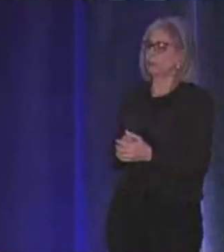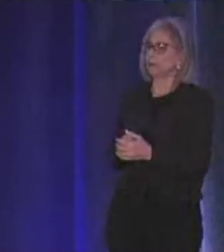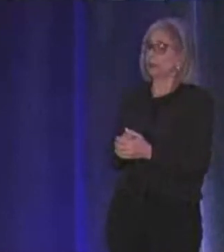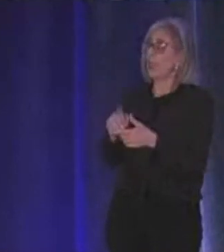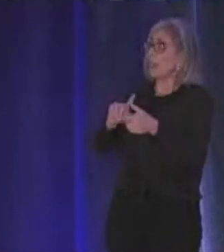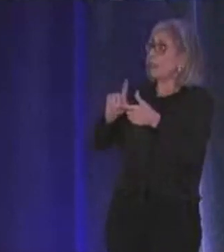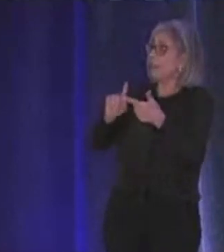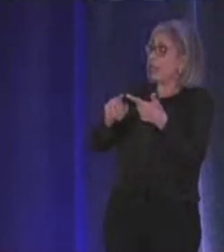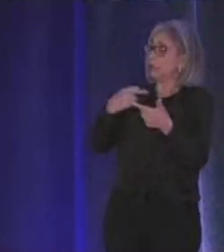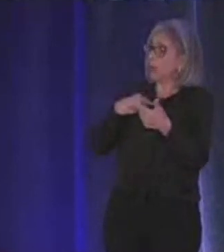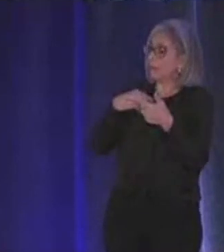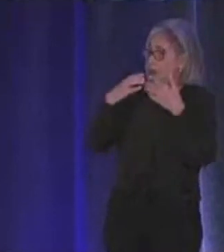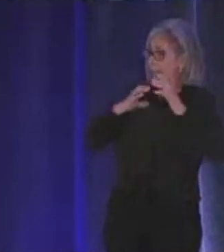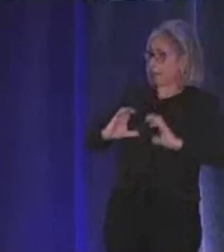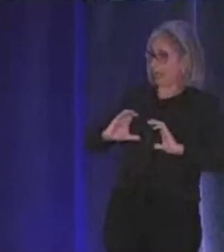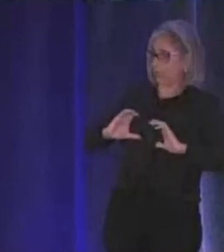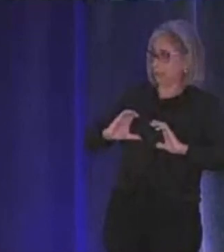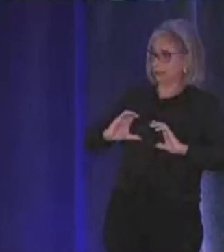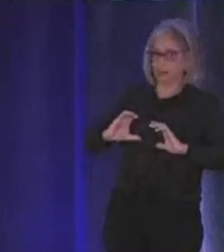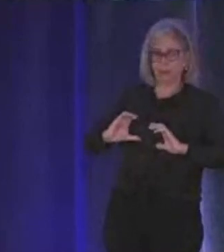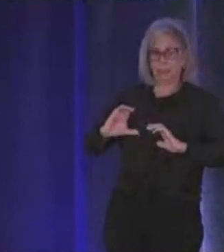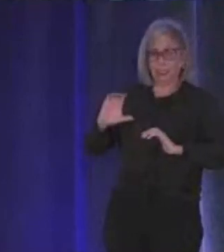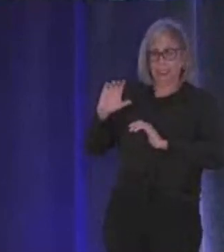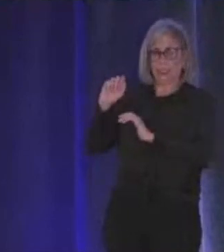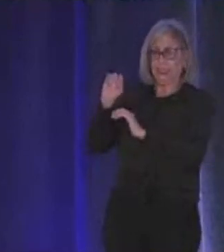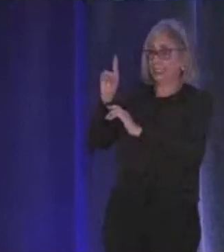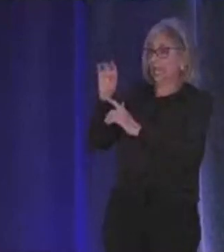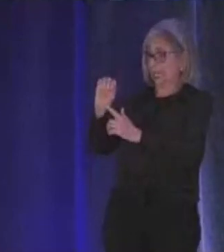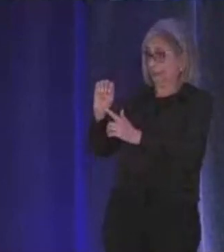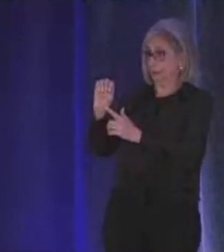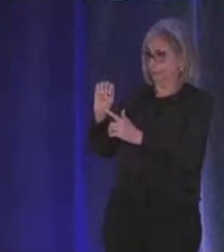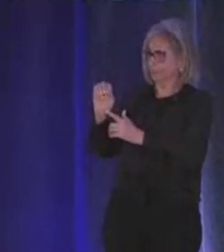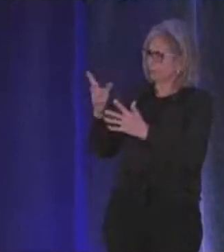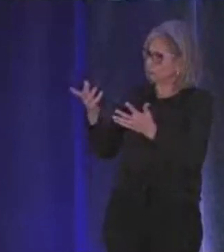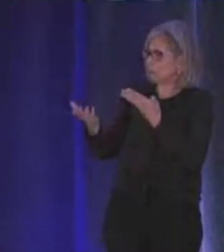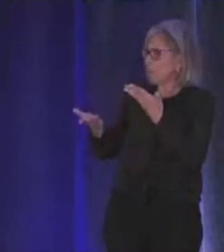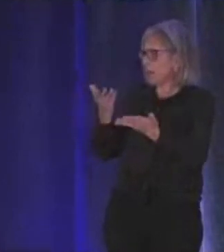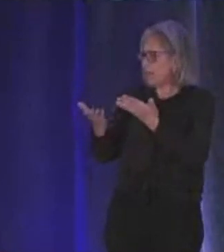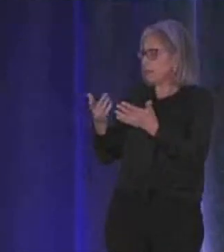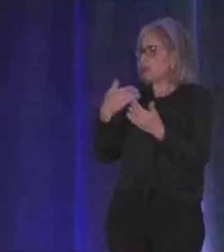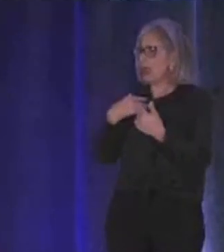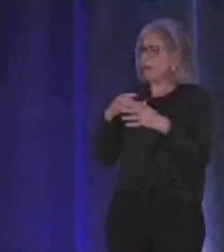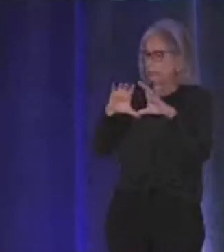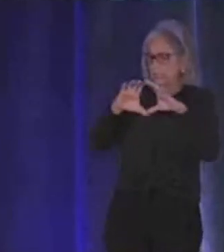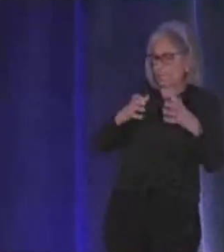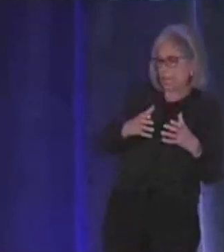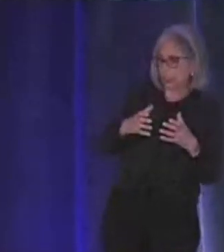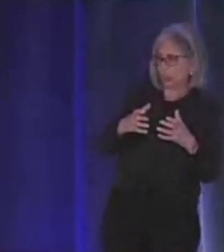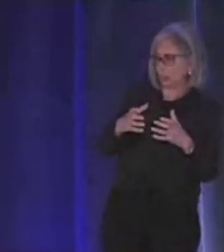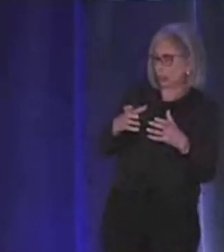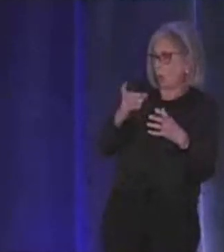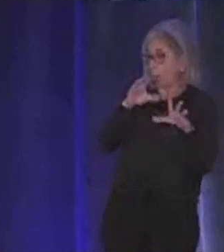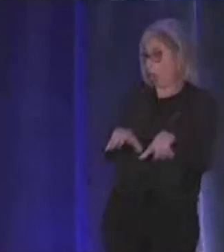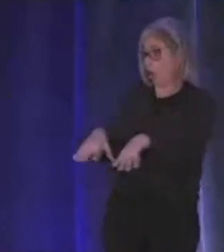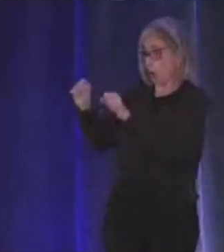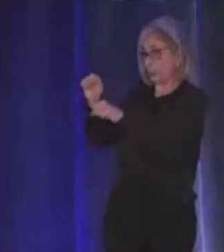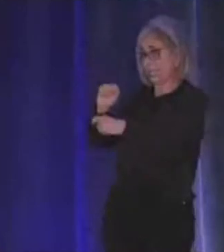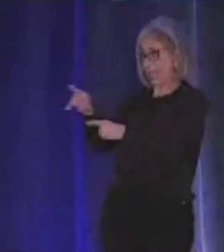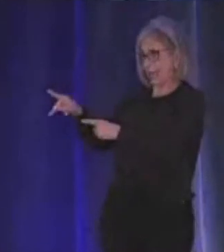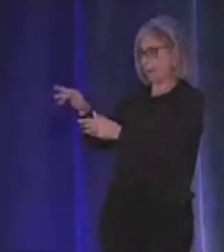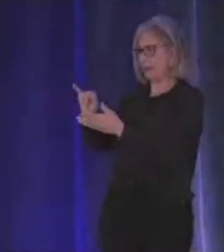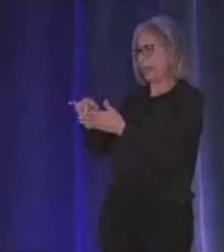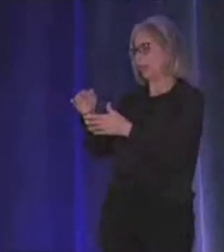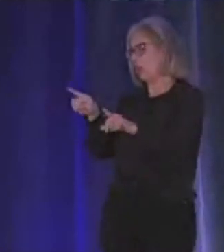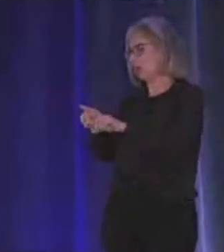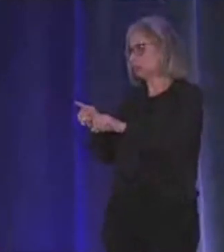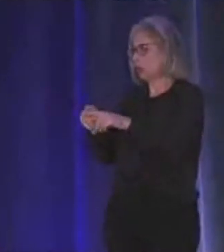And then you have client side. And with the client side, you're likely going to have like a container or a host app that is